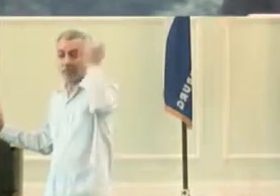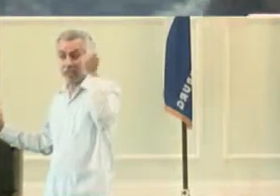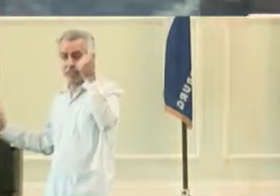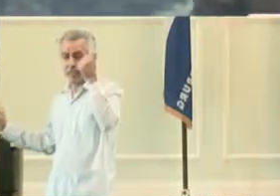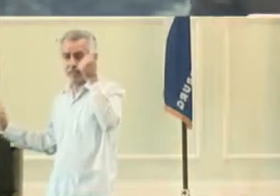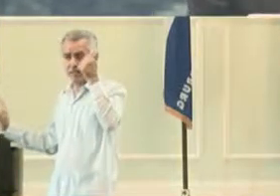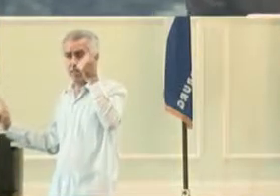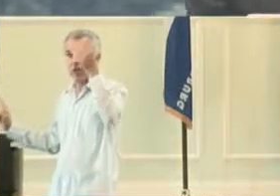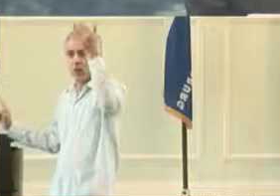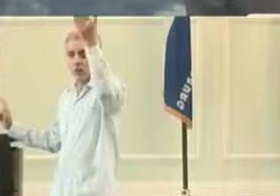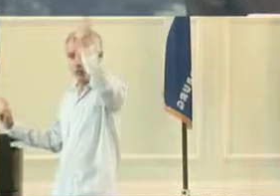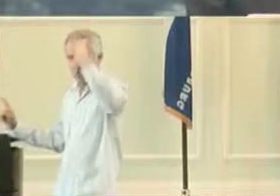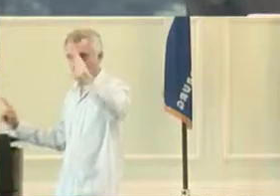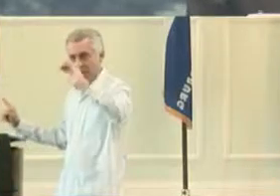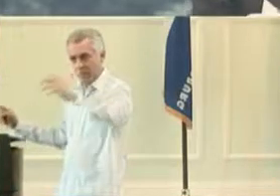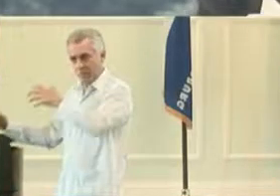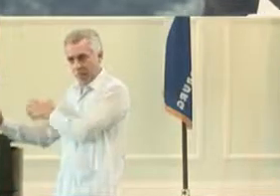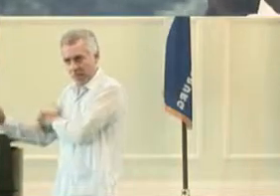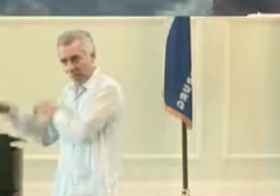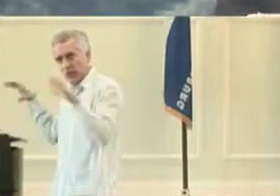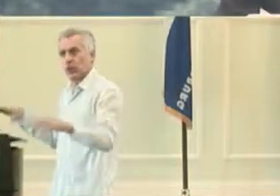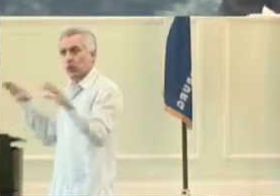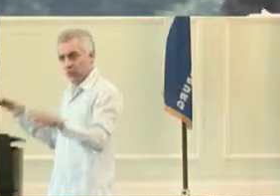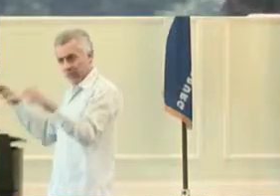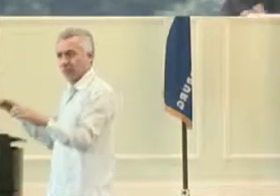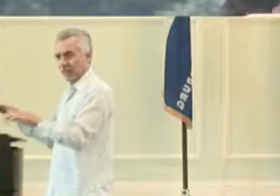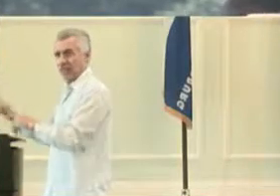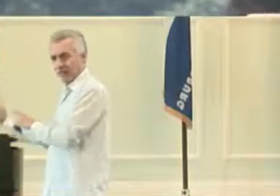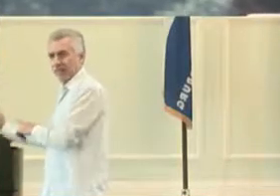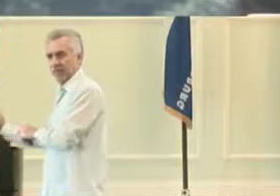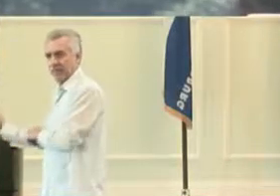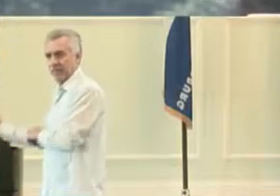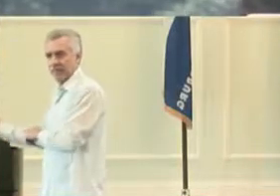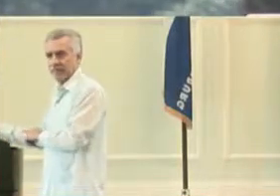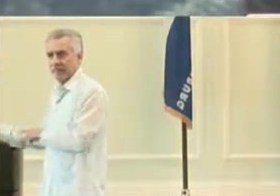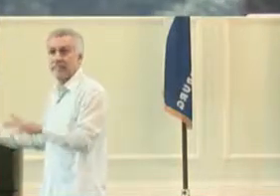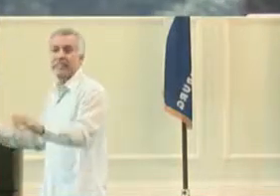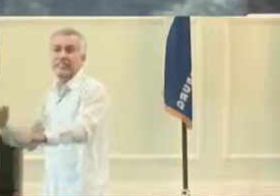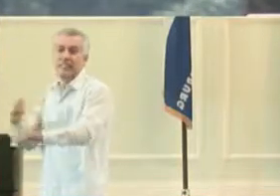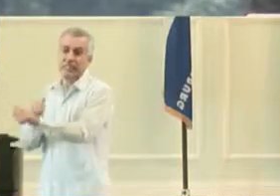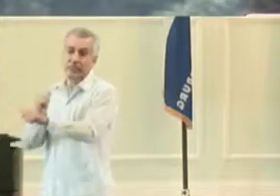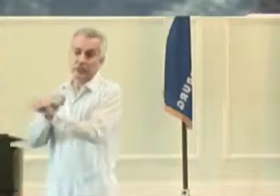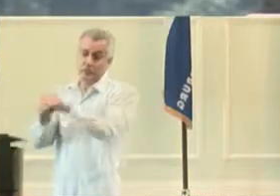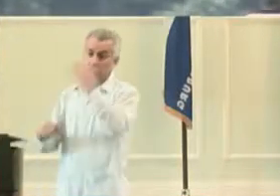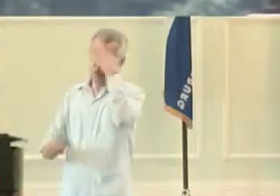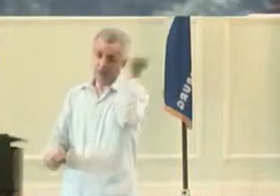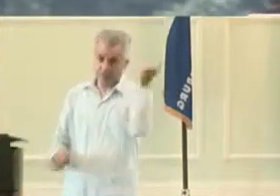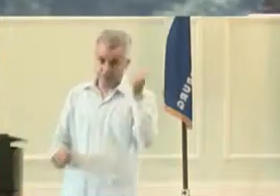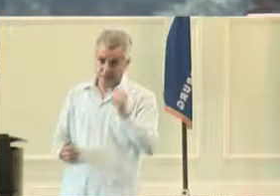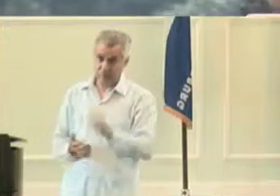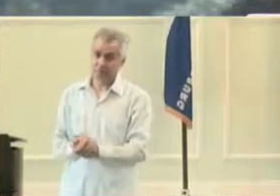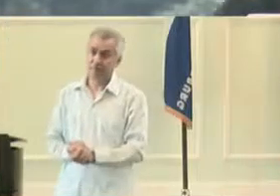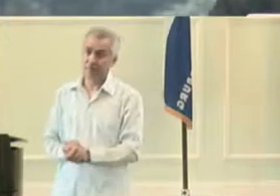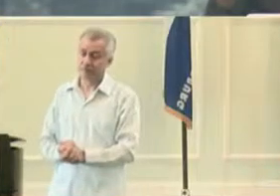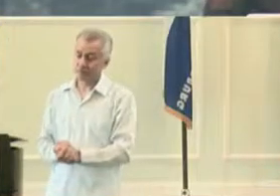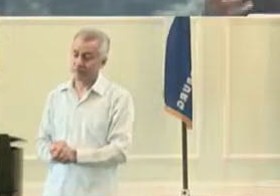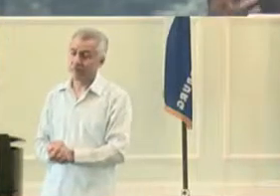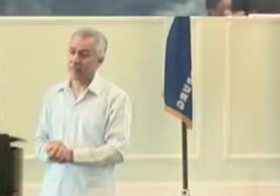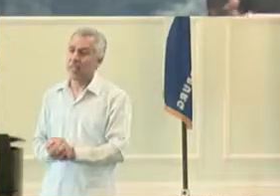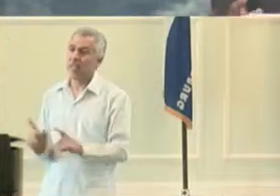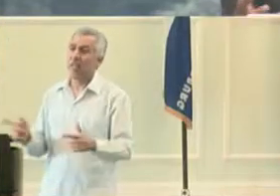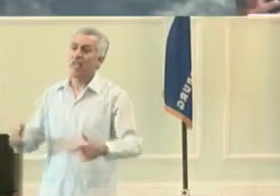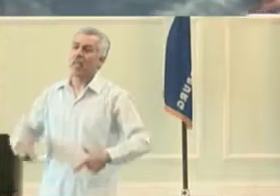is a dangerous thing to forget the miracles of God. Sometimes in our